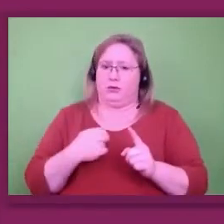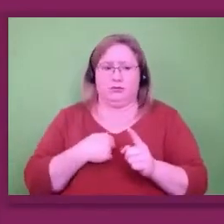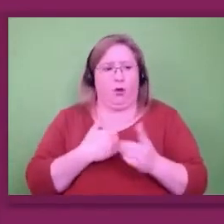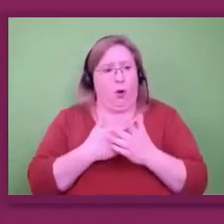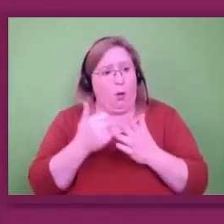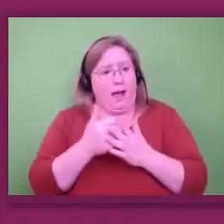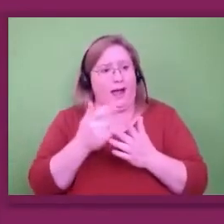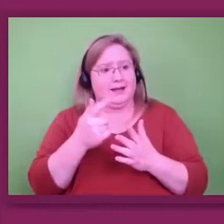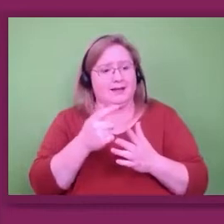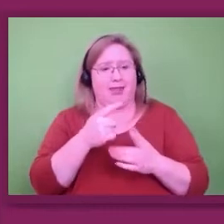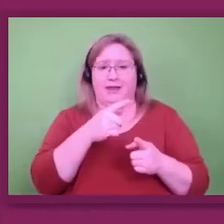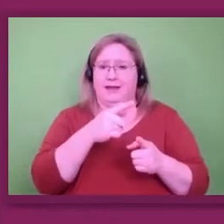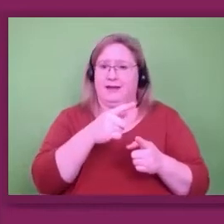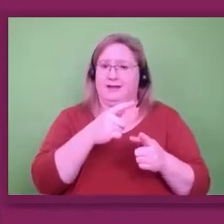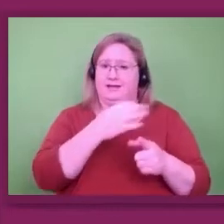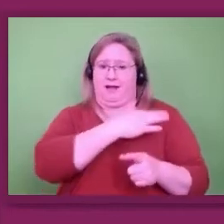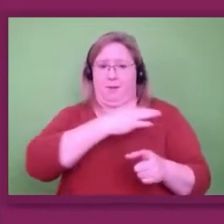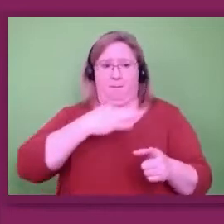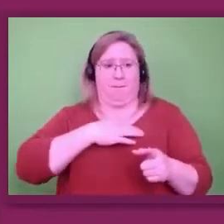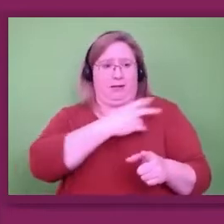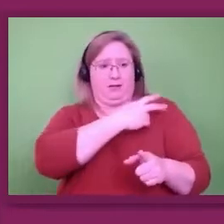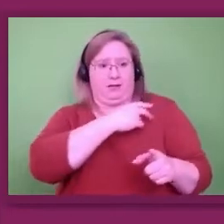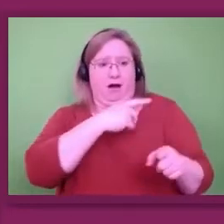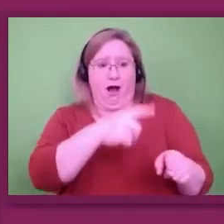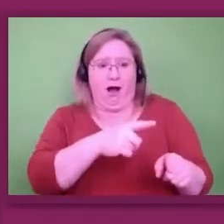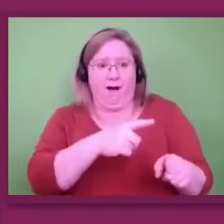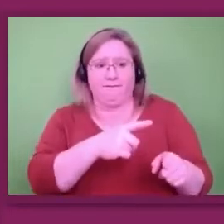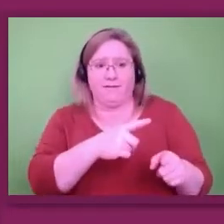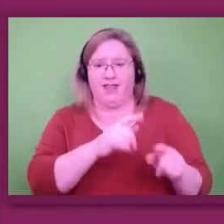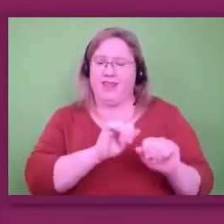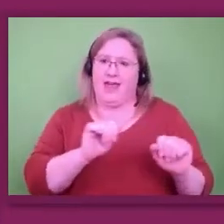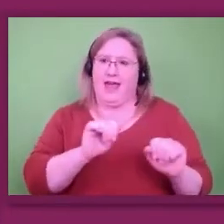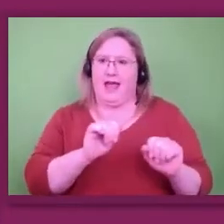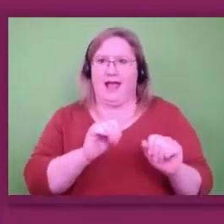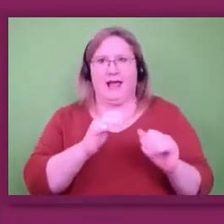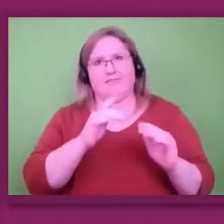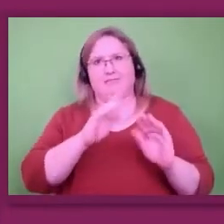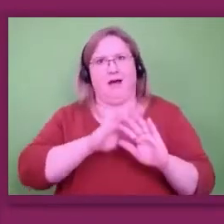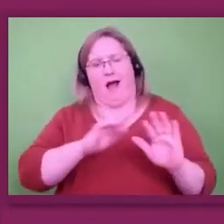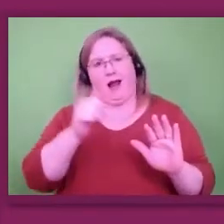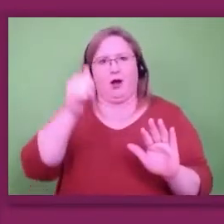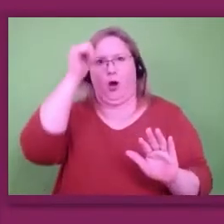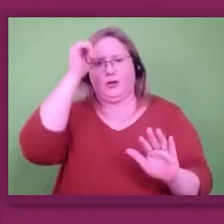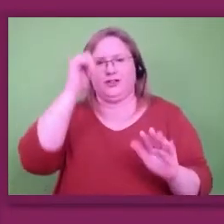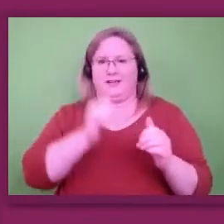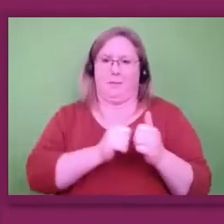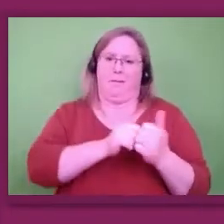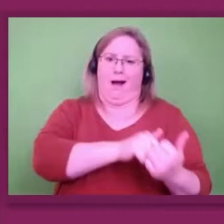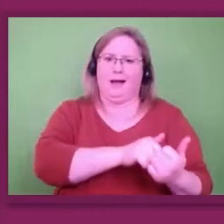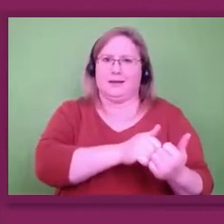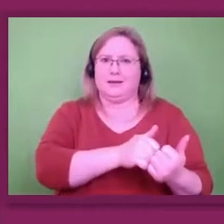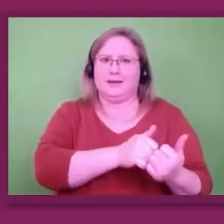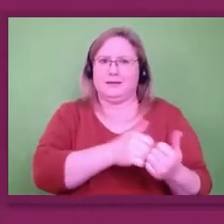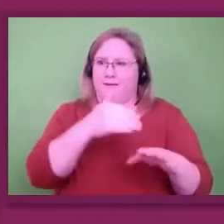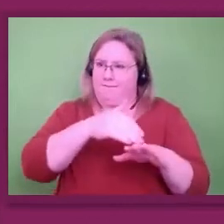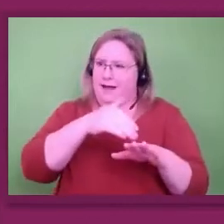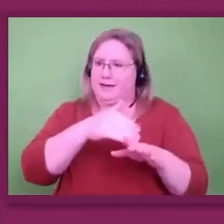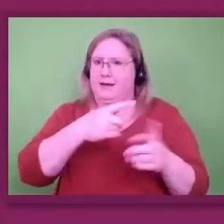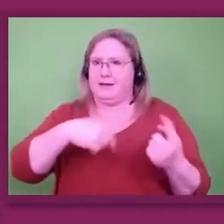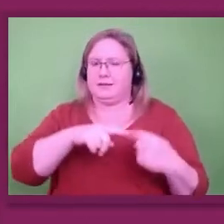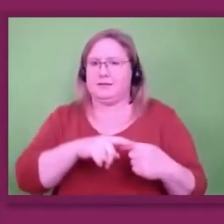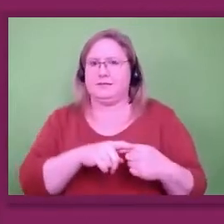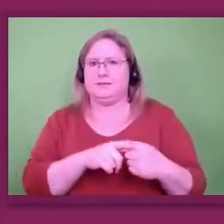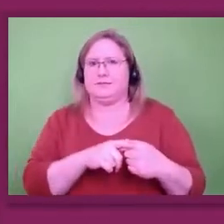a part towards these devastating figures? And Sandra again touched on the elements of research in terms of women from